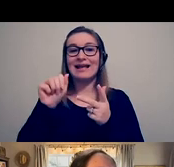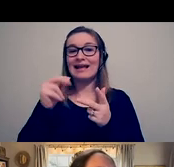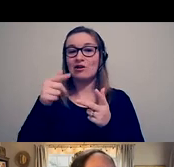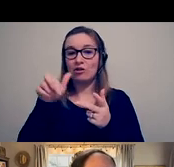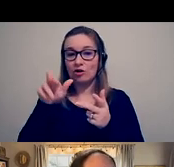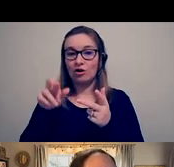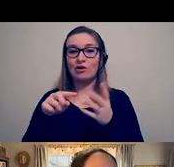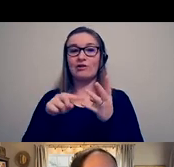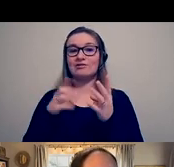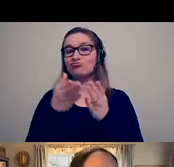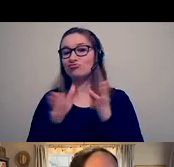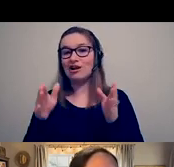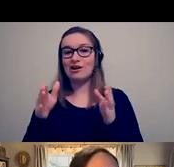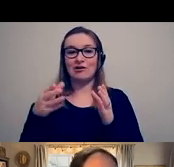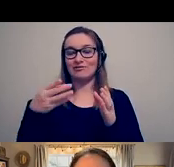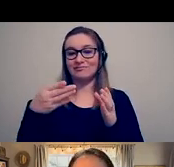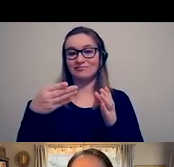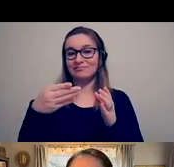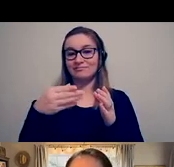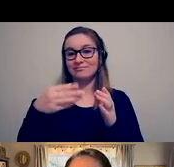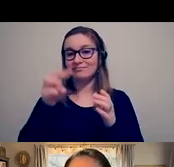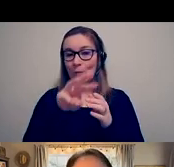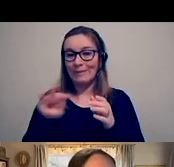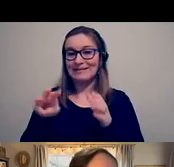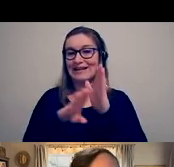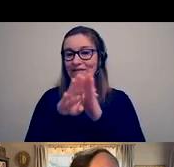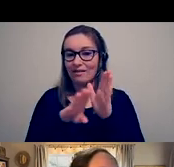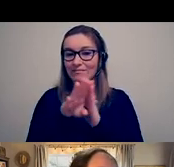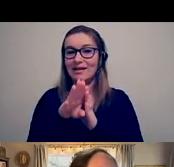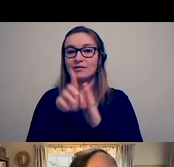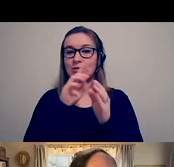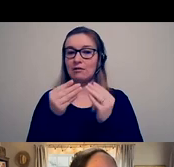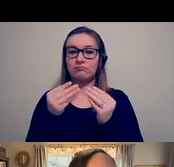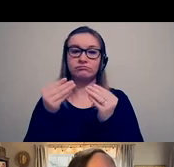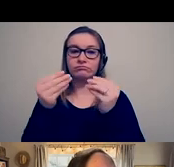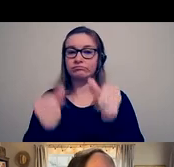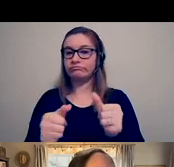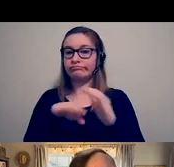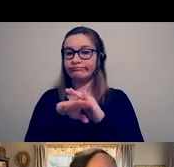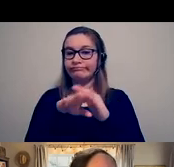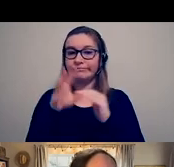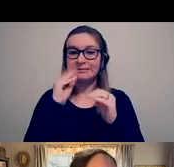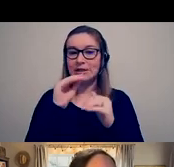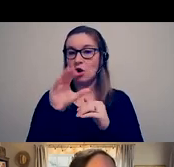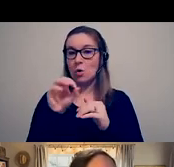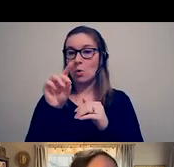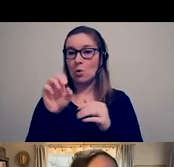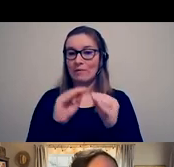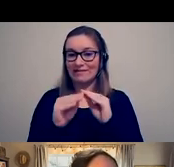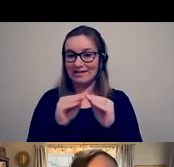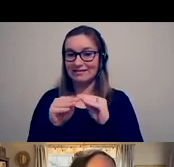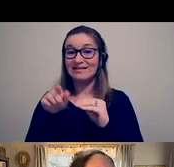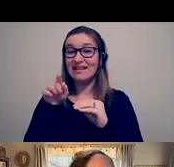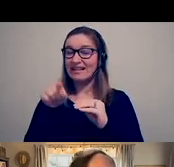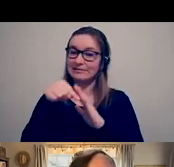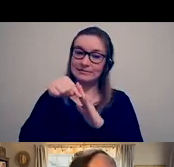well as connecting the accessible user experiences to code fixes. Chris has a deep understanding of the developer